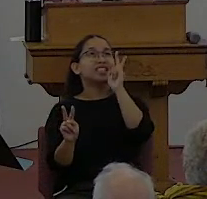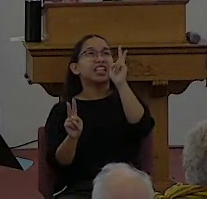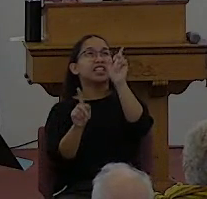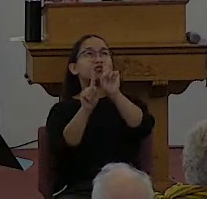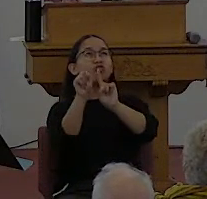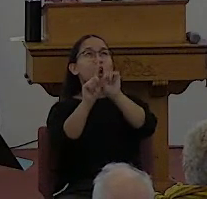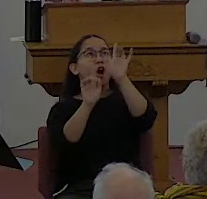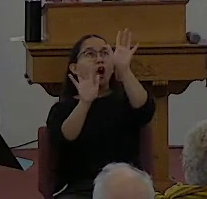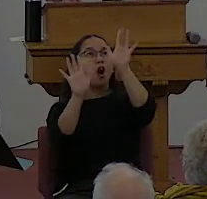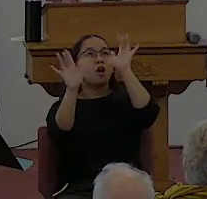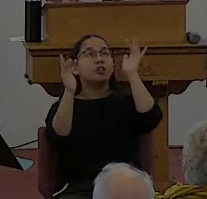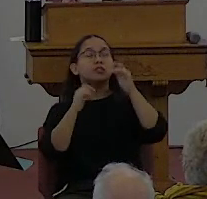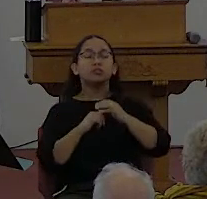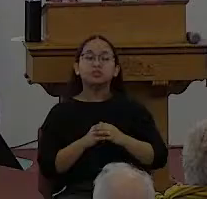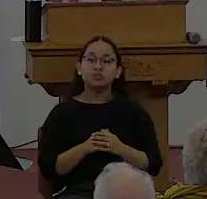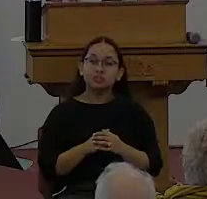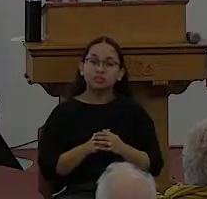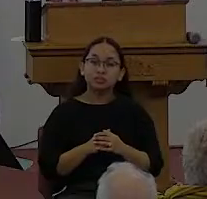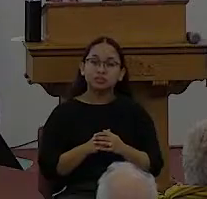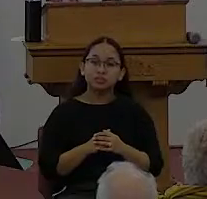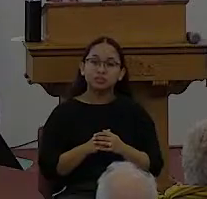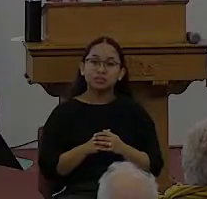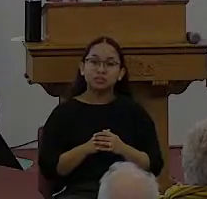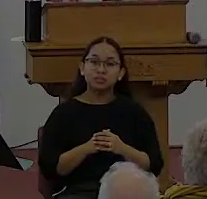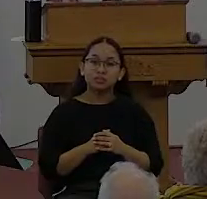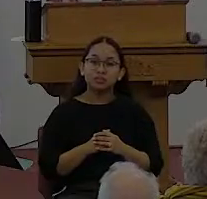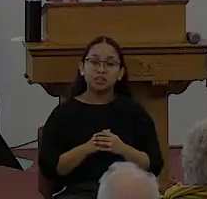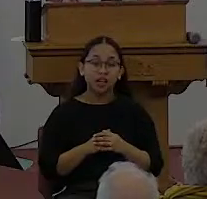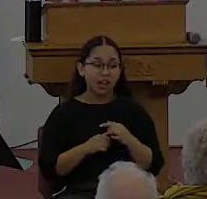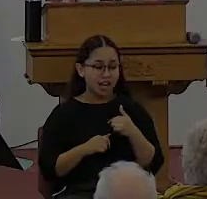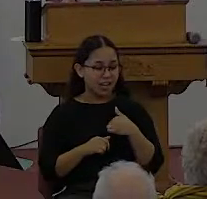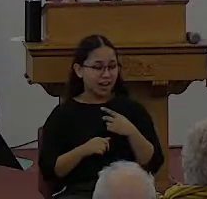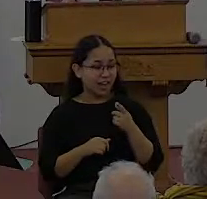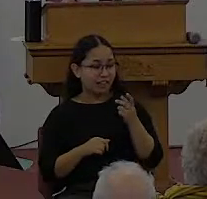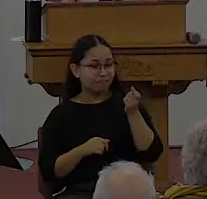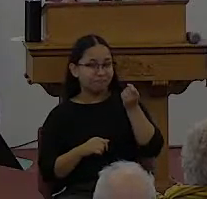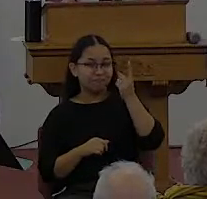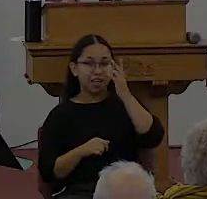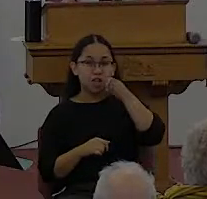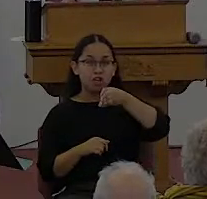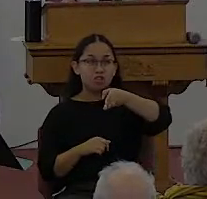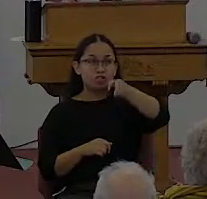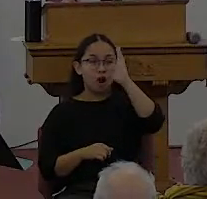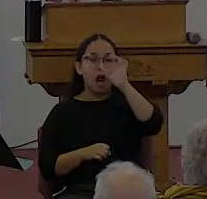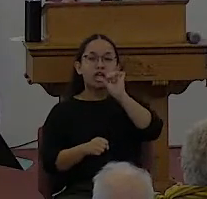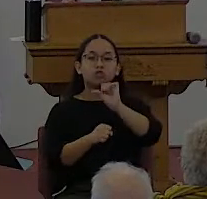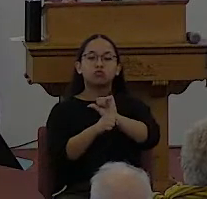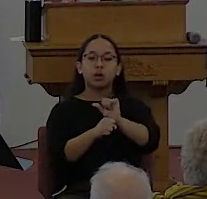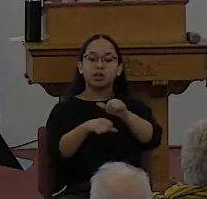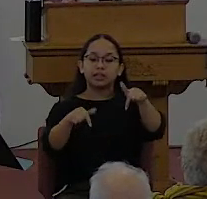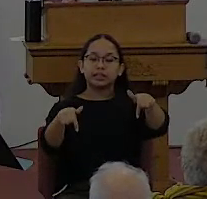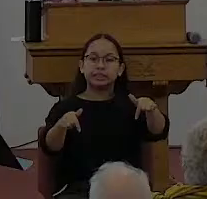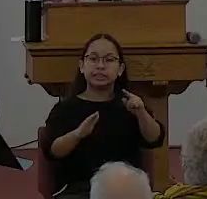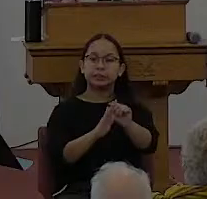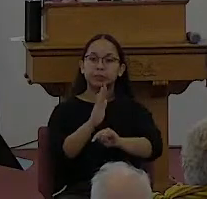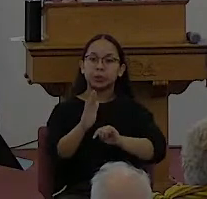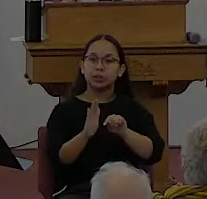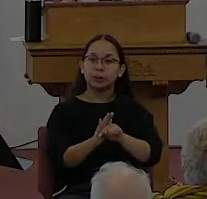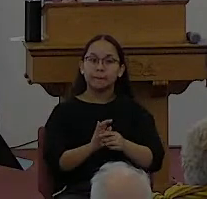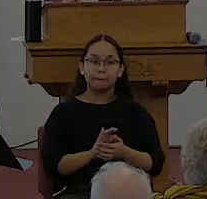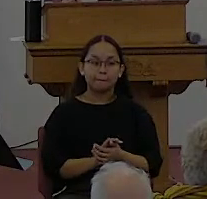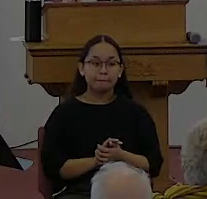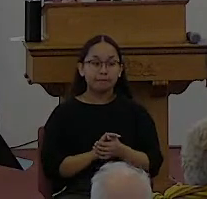And I see God working in this period in a way that men, in some strange way,